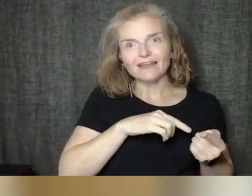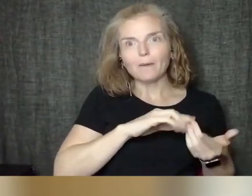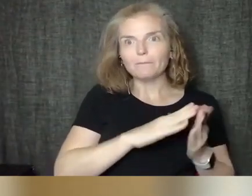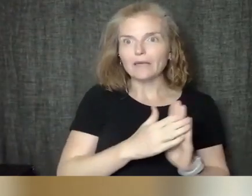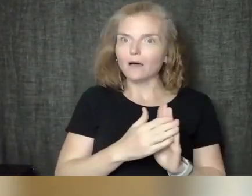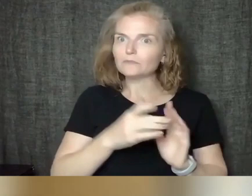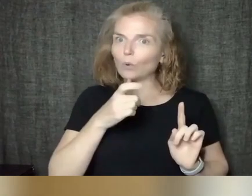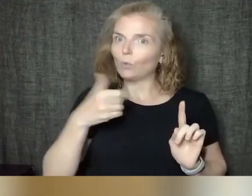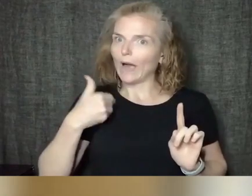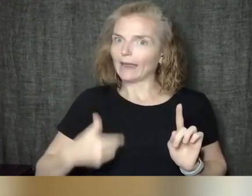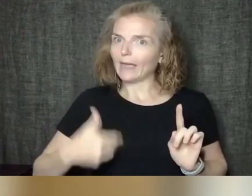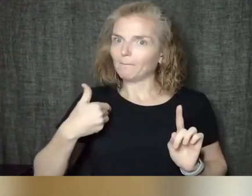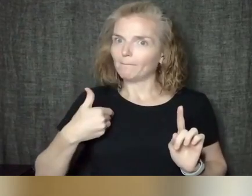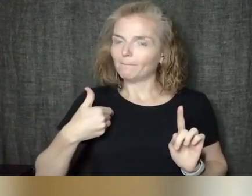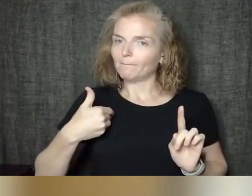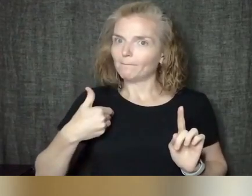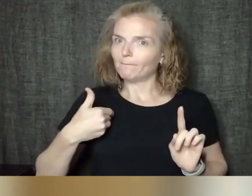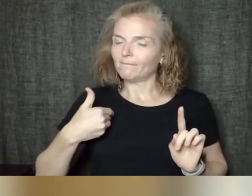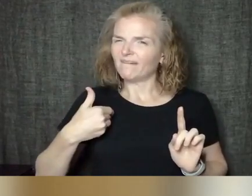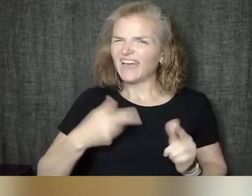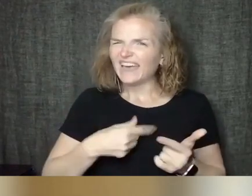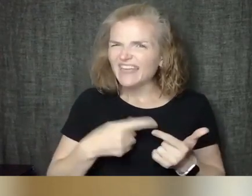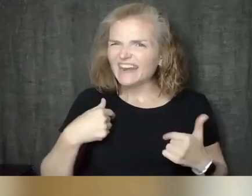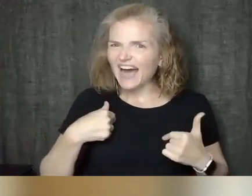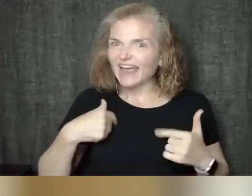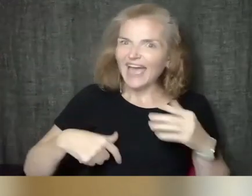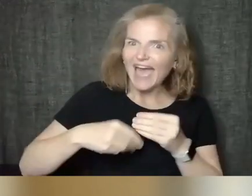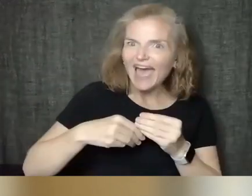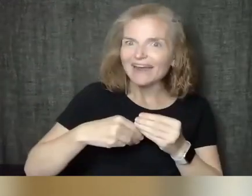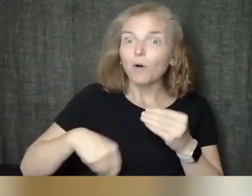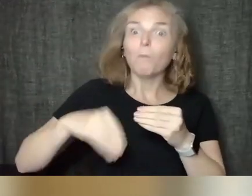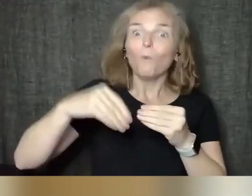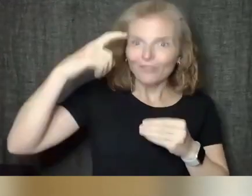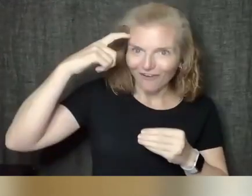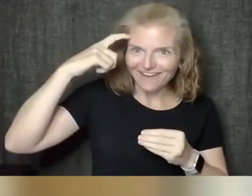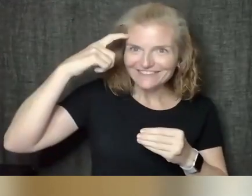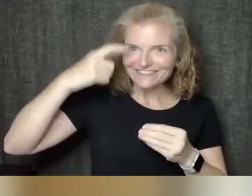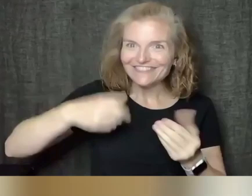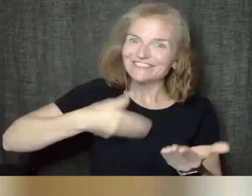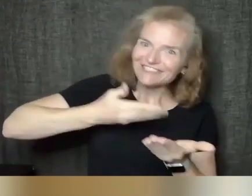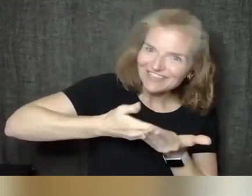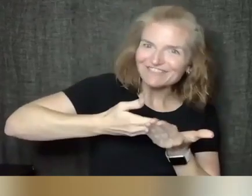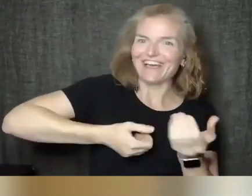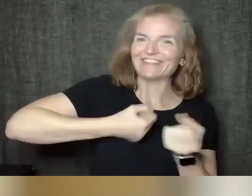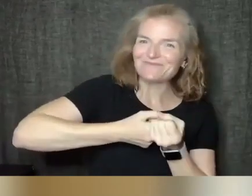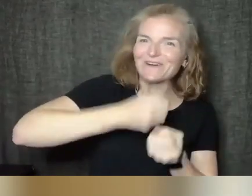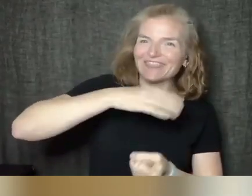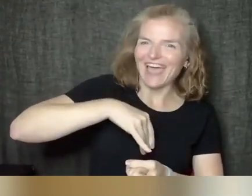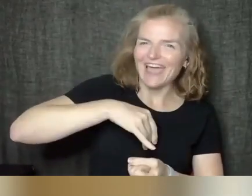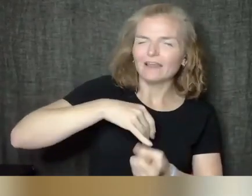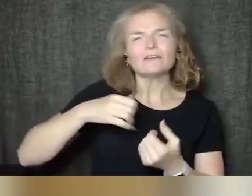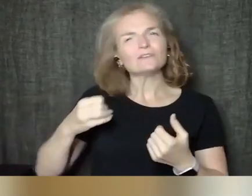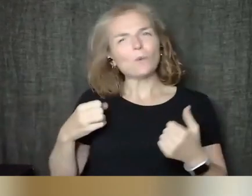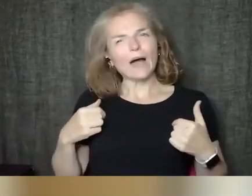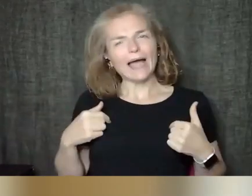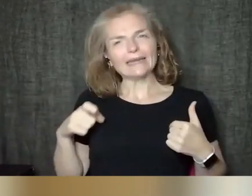to defend that sense of who we are. And so this meditative investigation looks deeper and deeper. What's